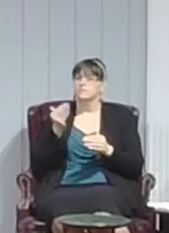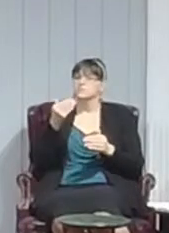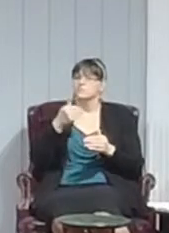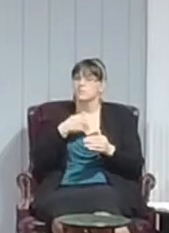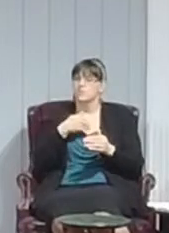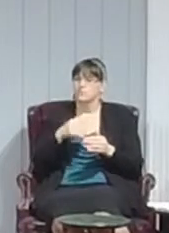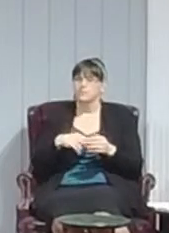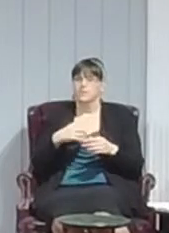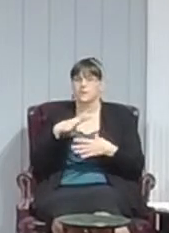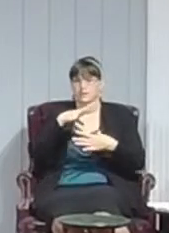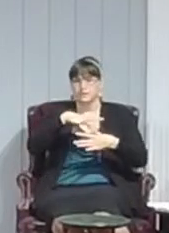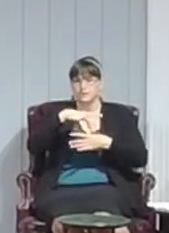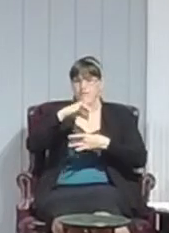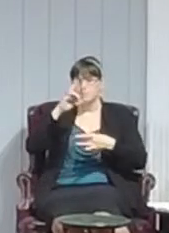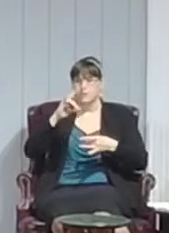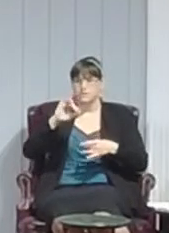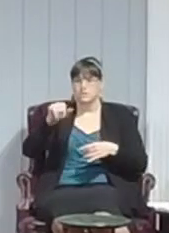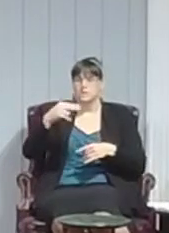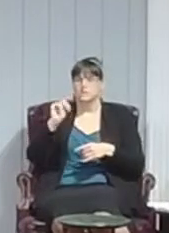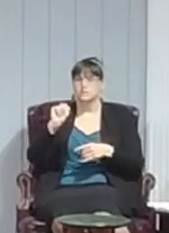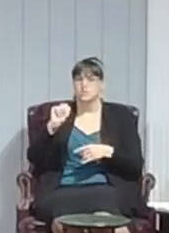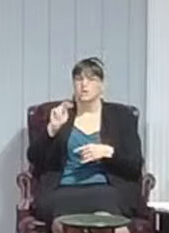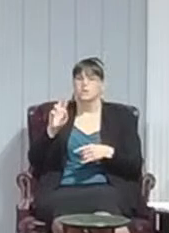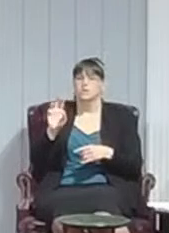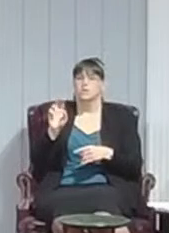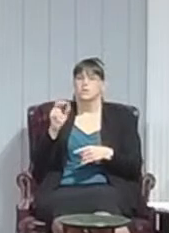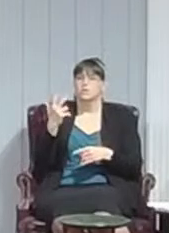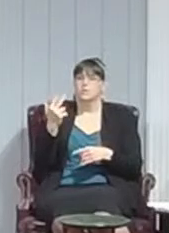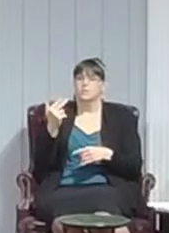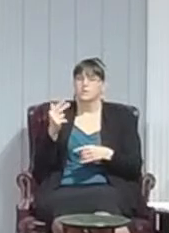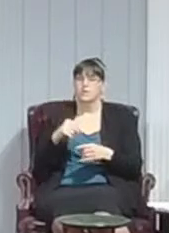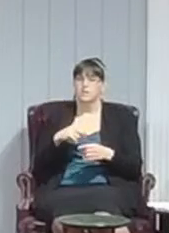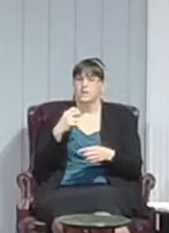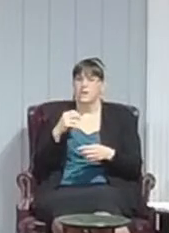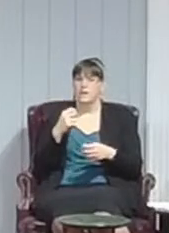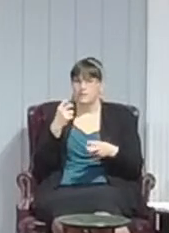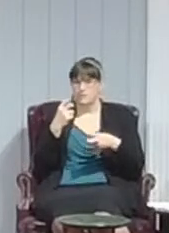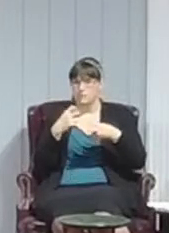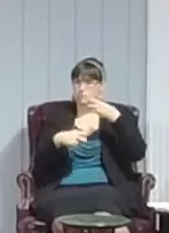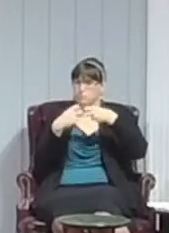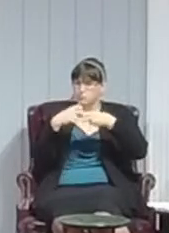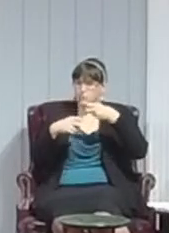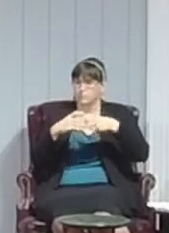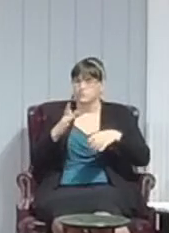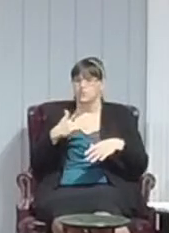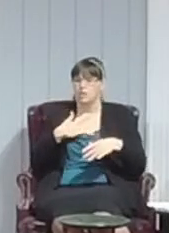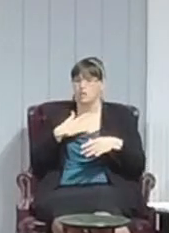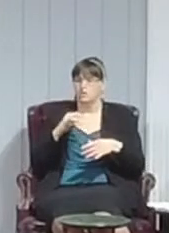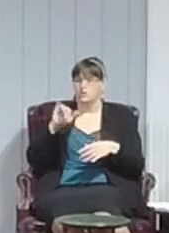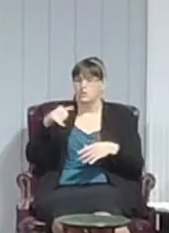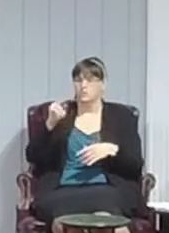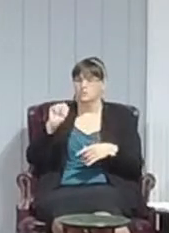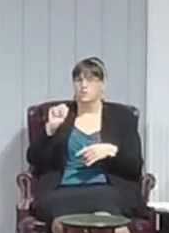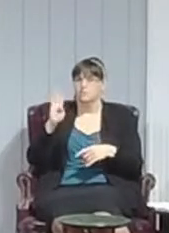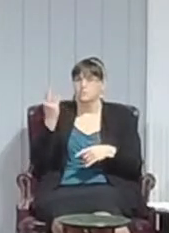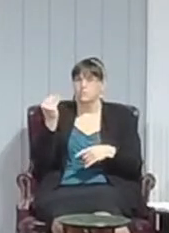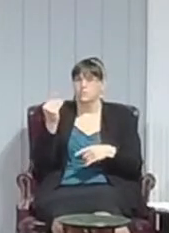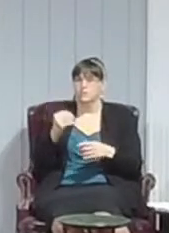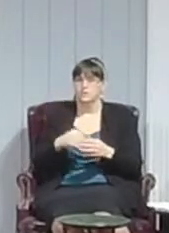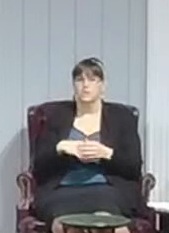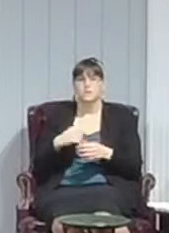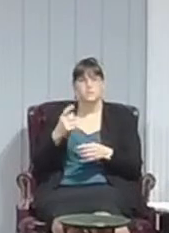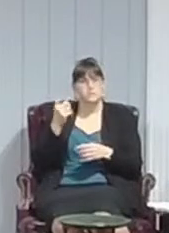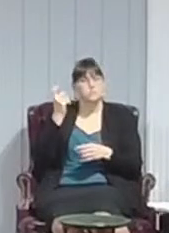in John chapter 13. And then he talks about the troubled heart in John chapter 14. I think it's just interesting how